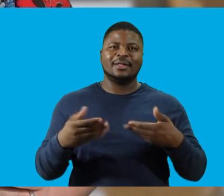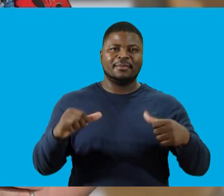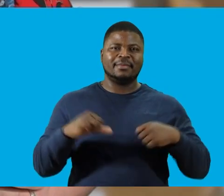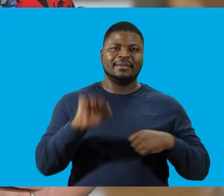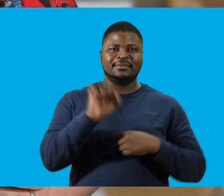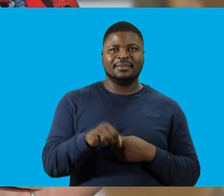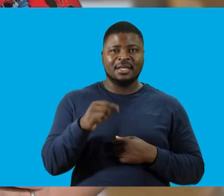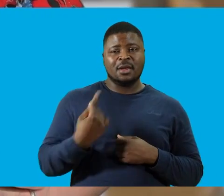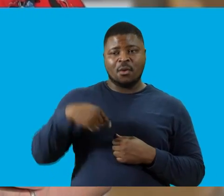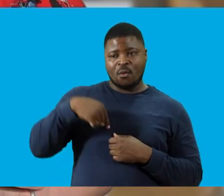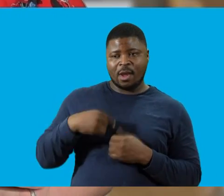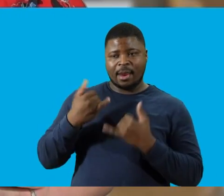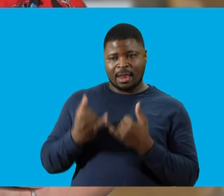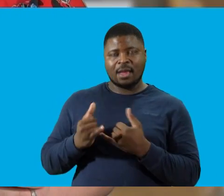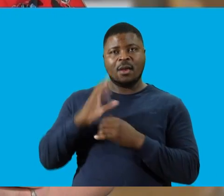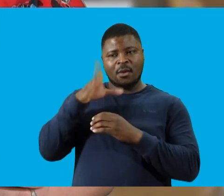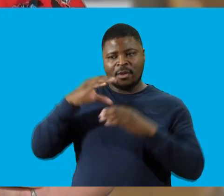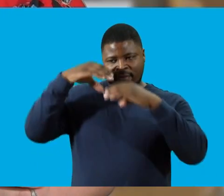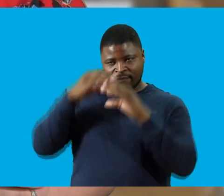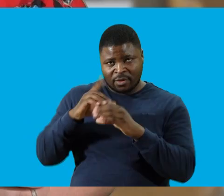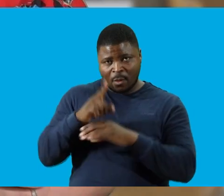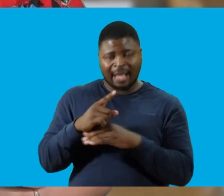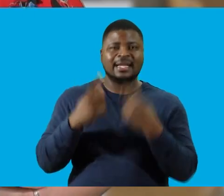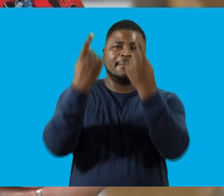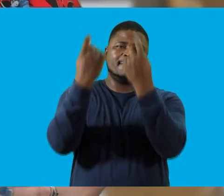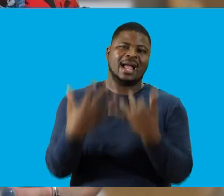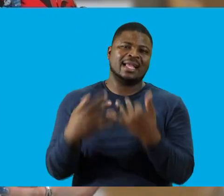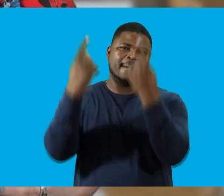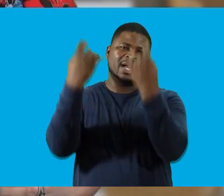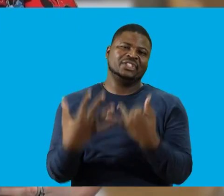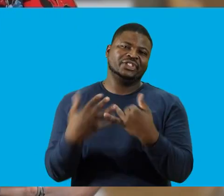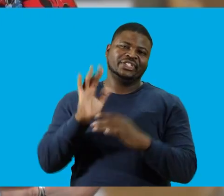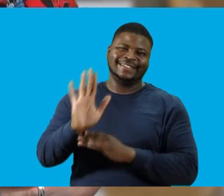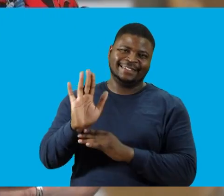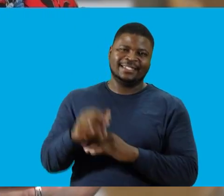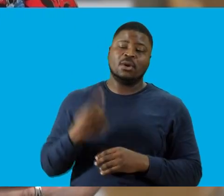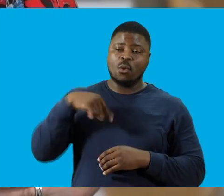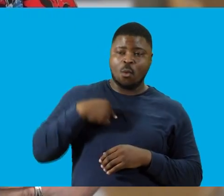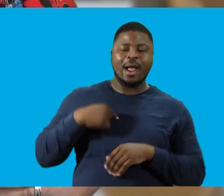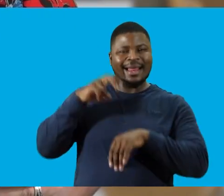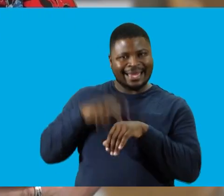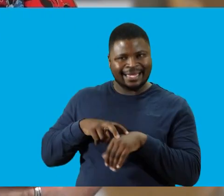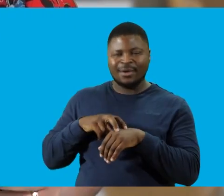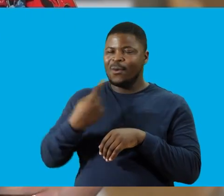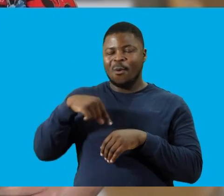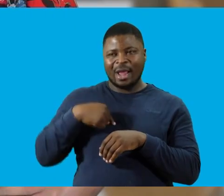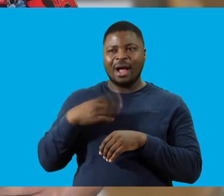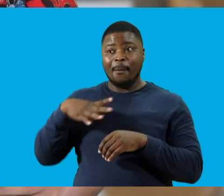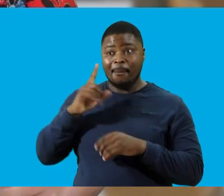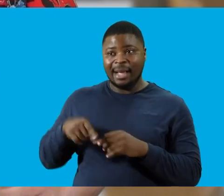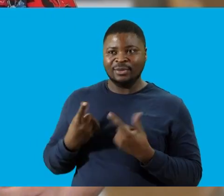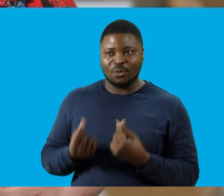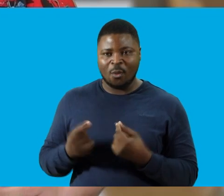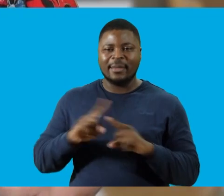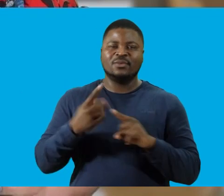Welcome back. We are now going to look at budgets, that thing that we need to do but never get